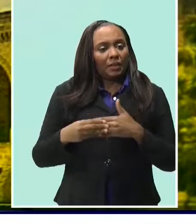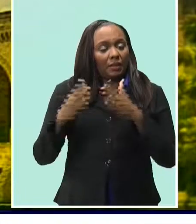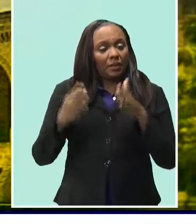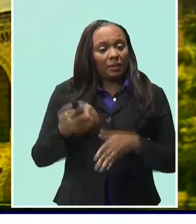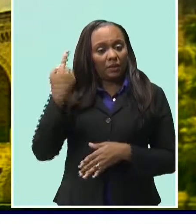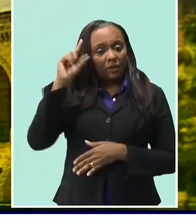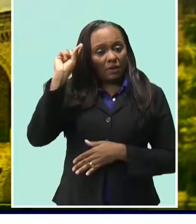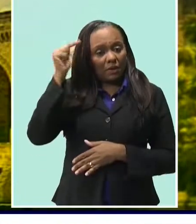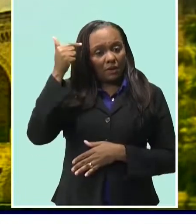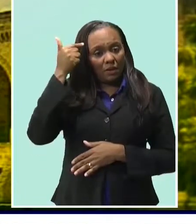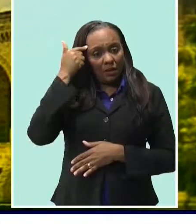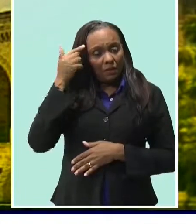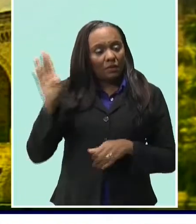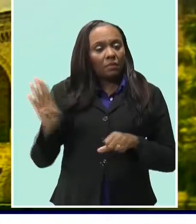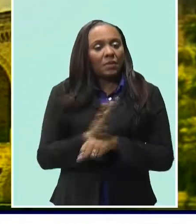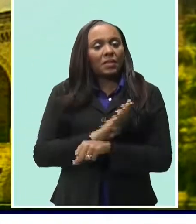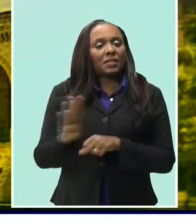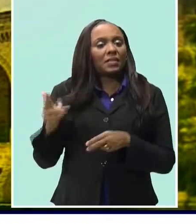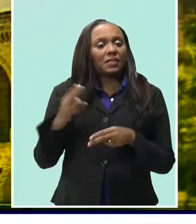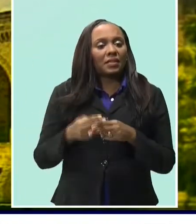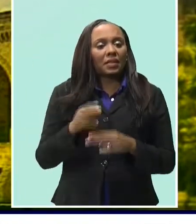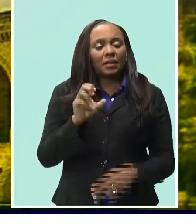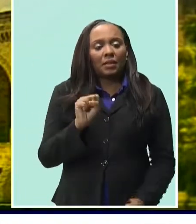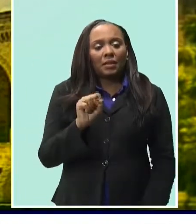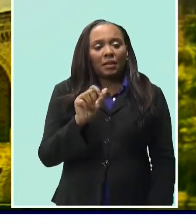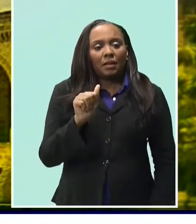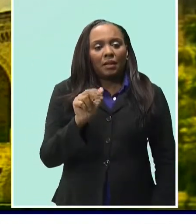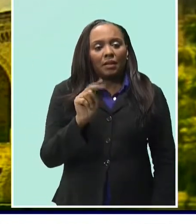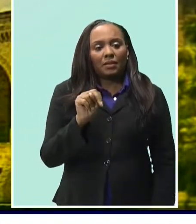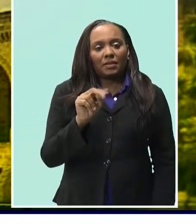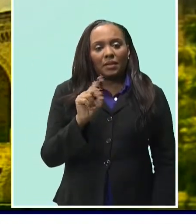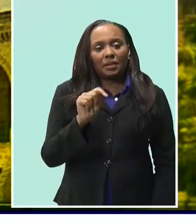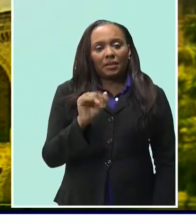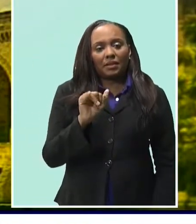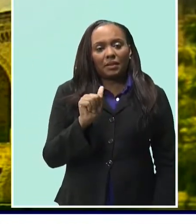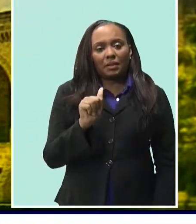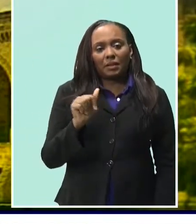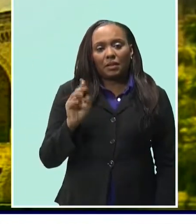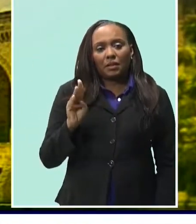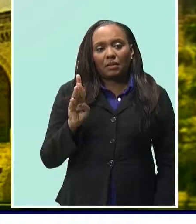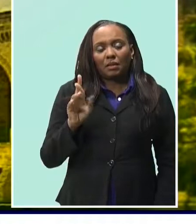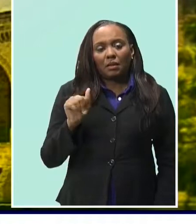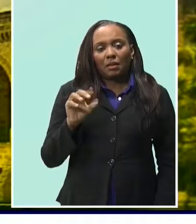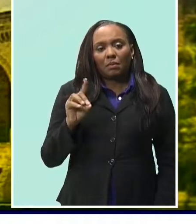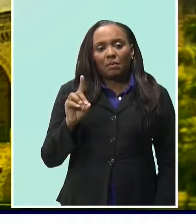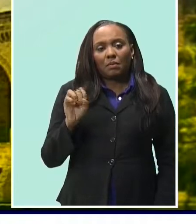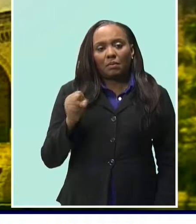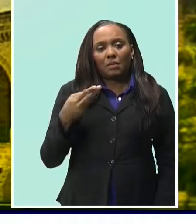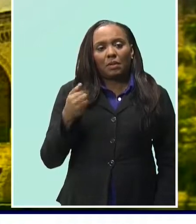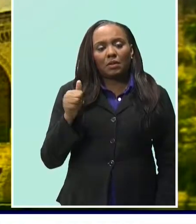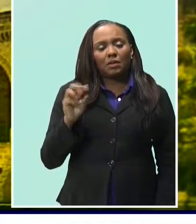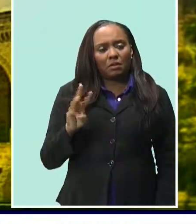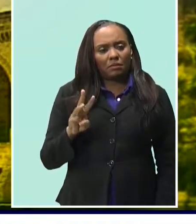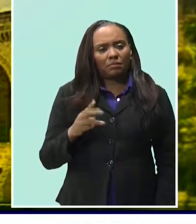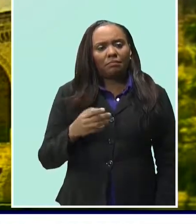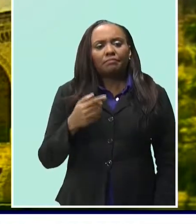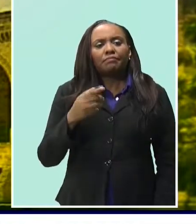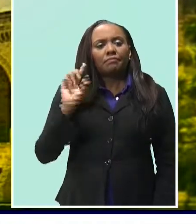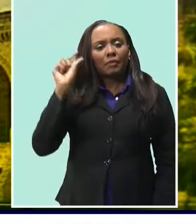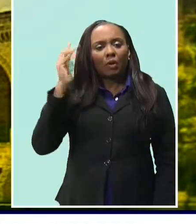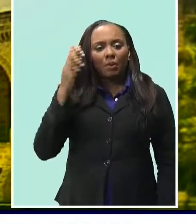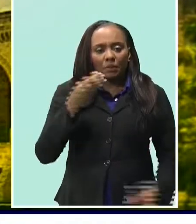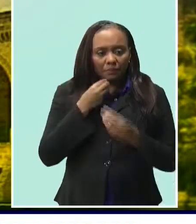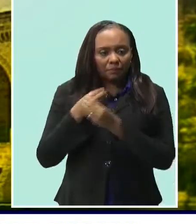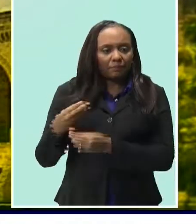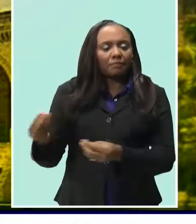Government Business in the Lower House, Santia Bradshaw, during a brief speech in Parliament. And she says government will be updating the country